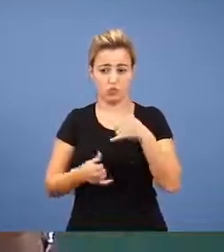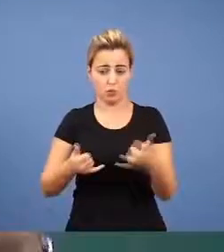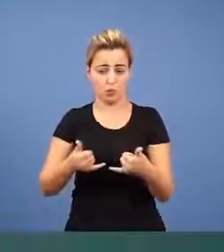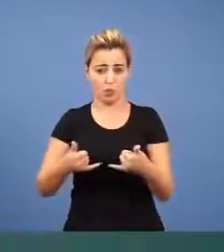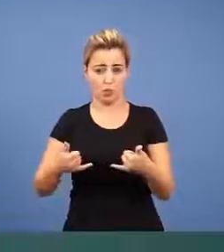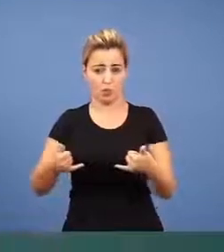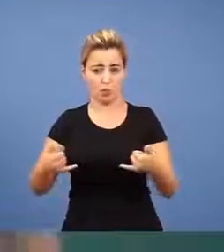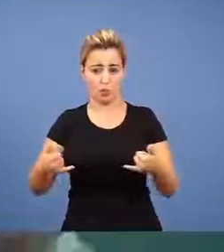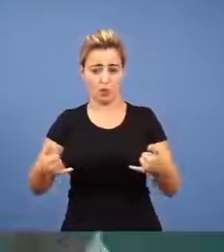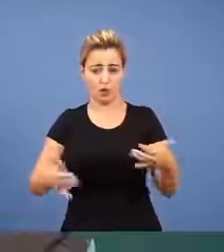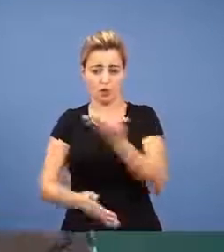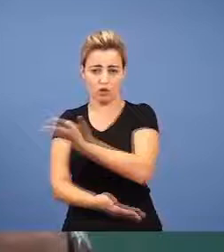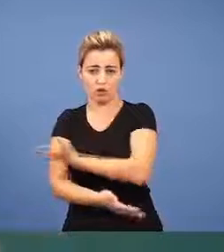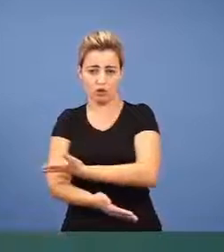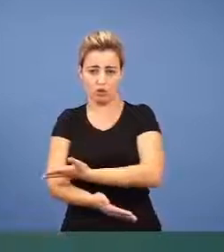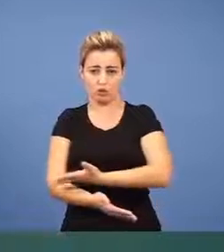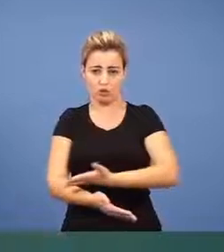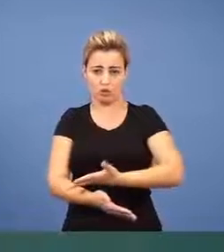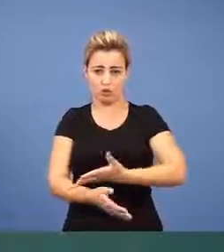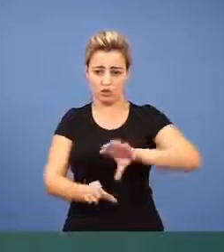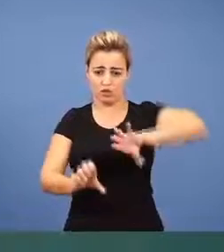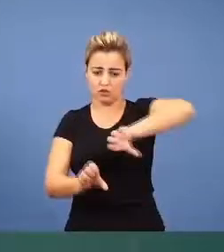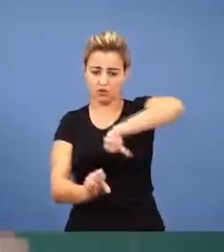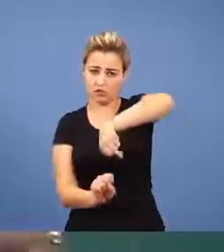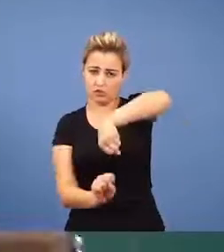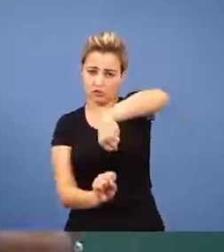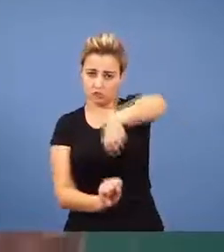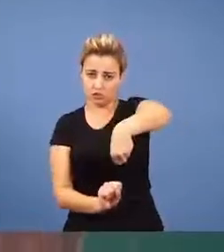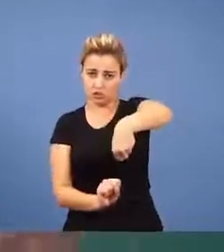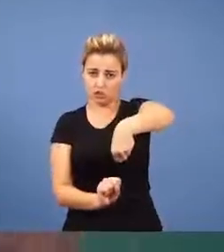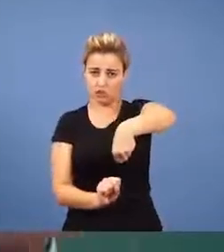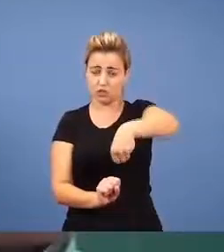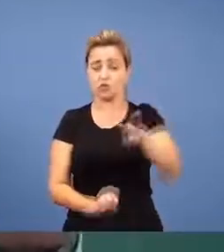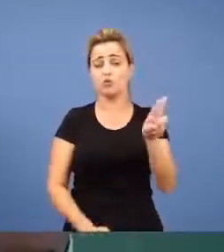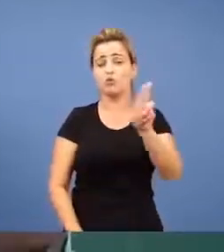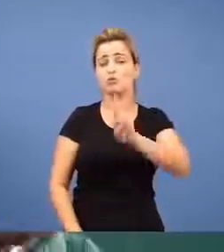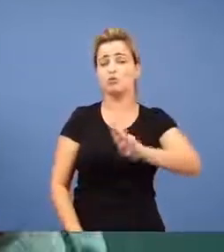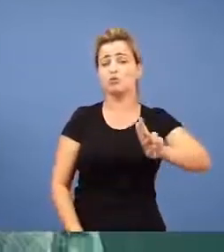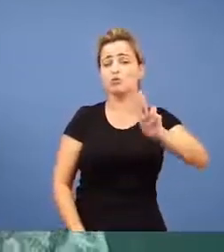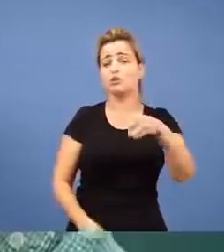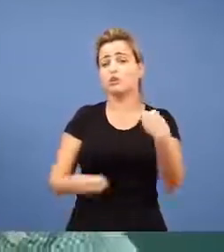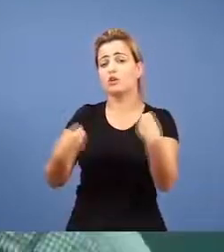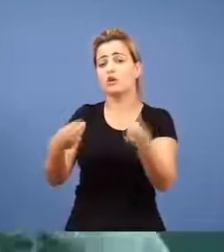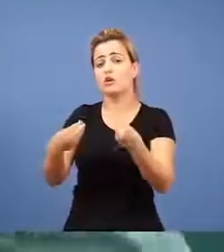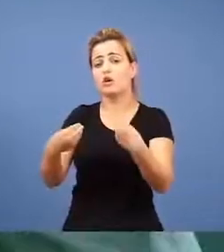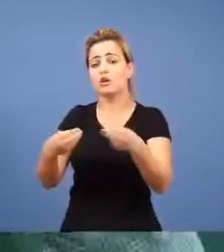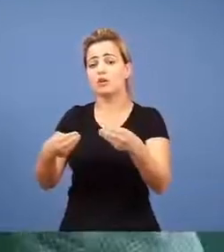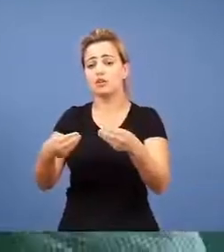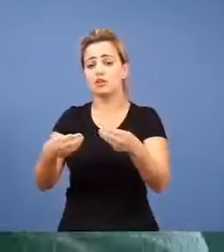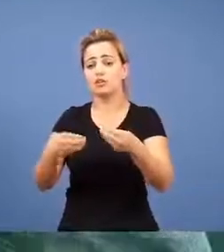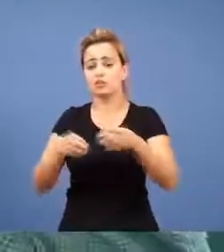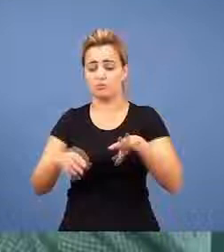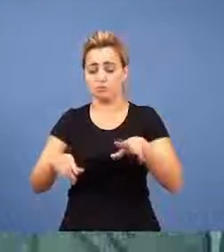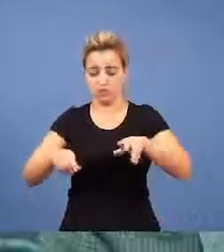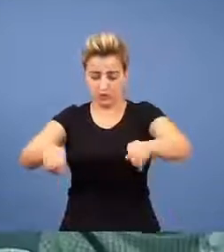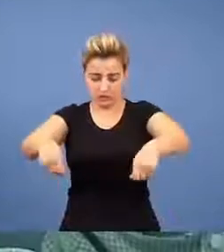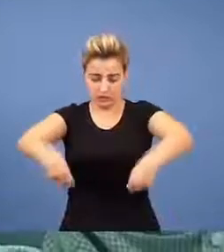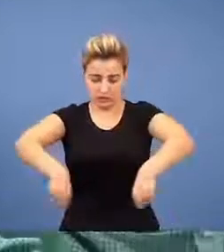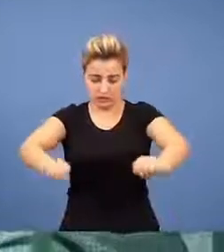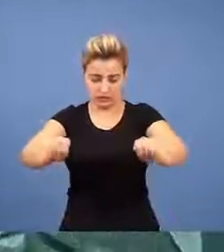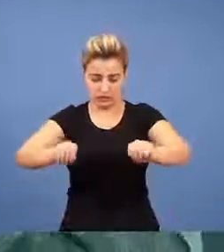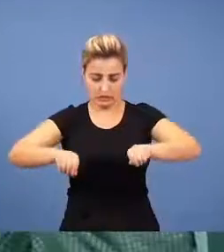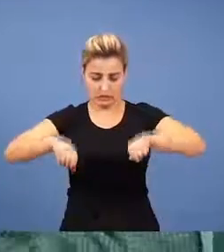patches of a linen, white linen, that was were twisted, and those patches of linen, the